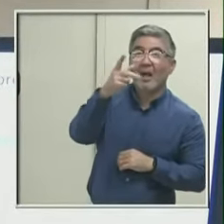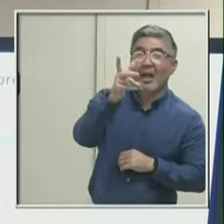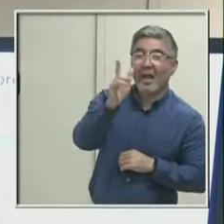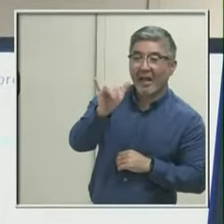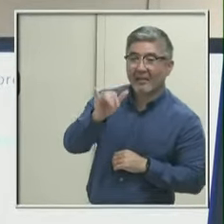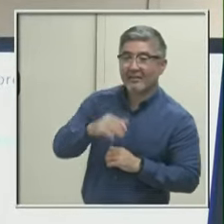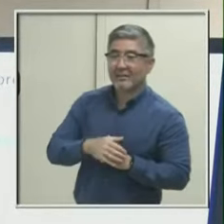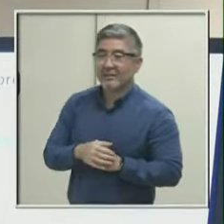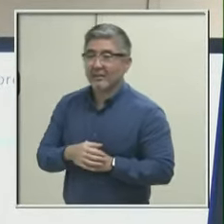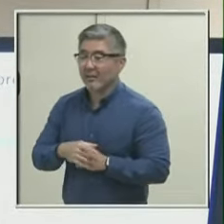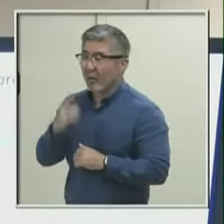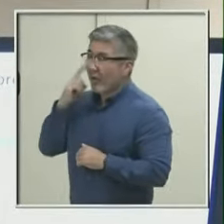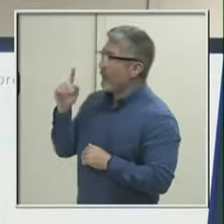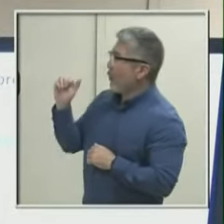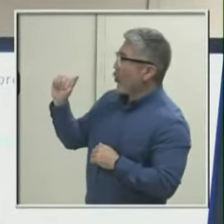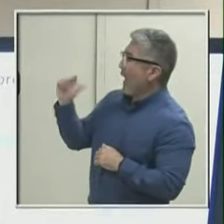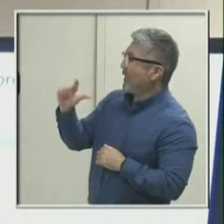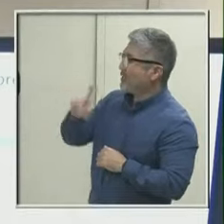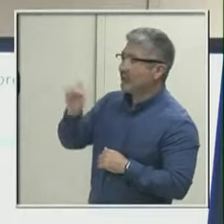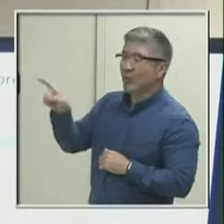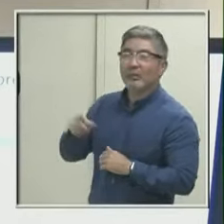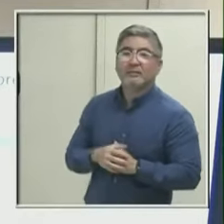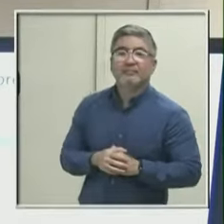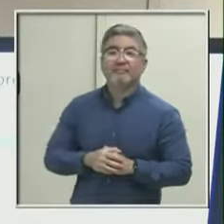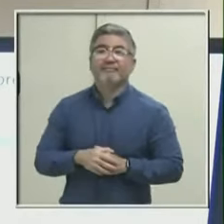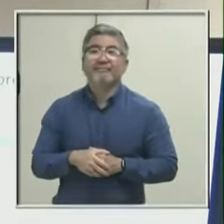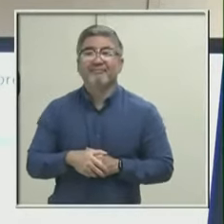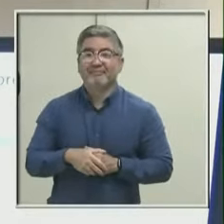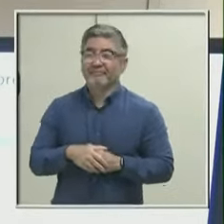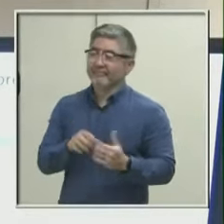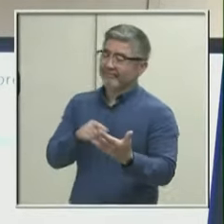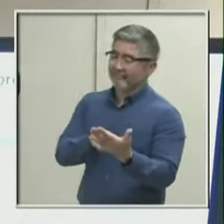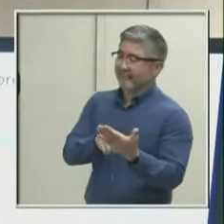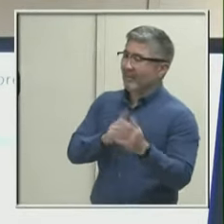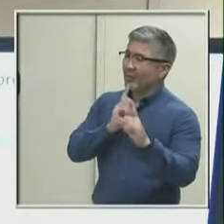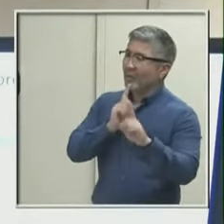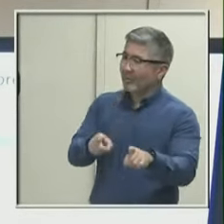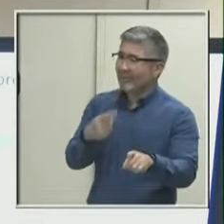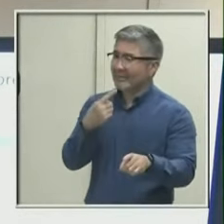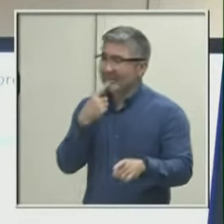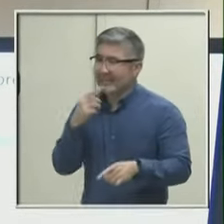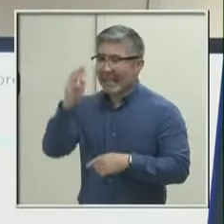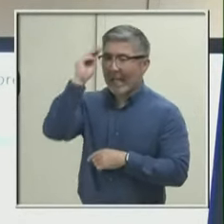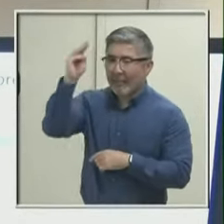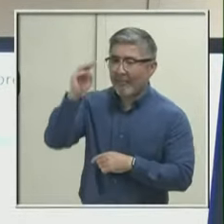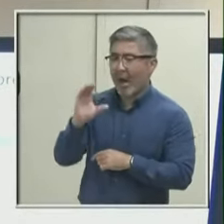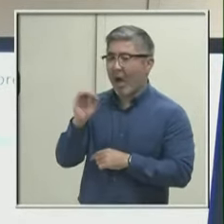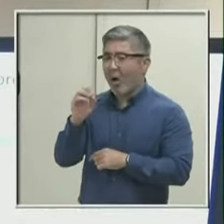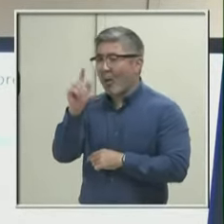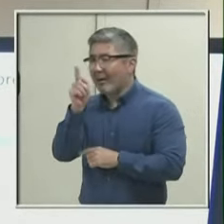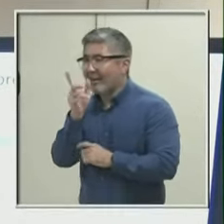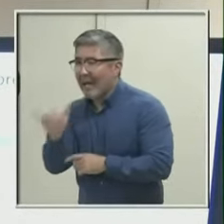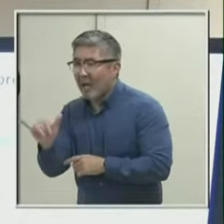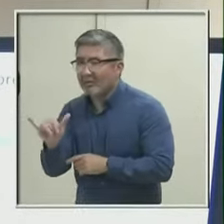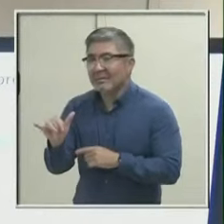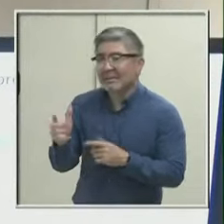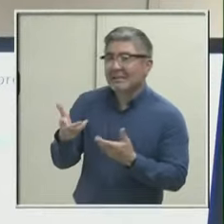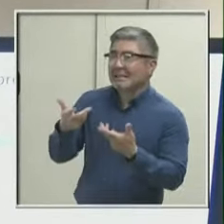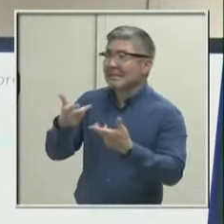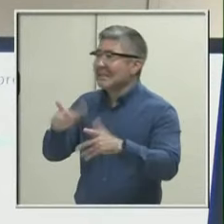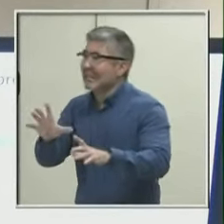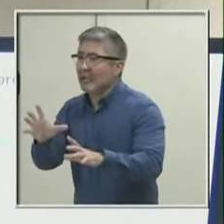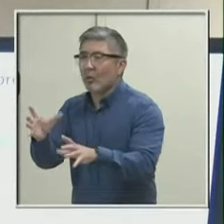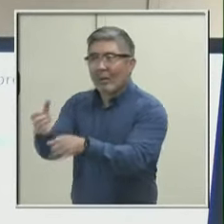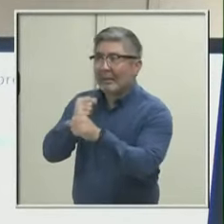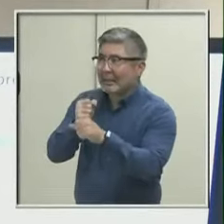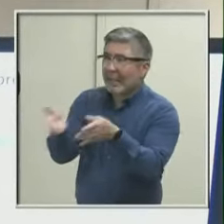Ashley. Okay. I think this is for Attorney General. You know, in the report, you talk about, you know, Maui County not wanting to receive emailed requests anymore